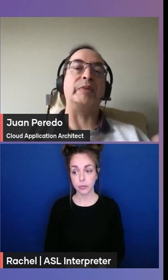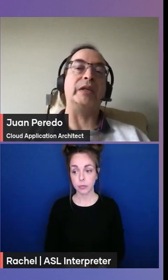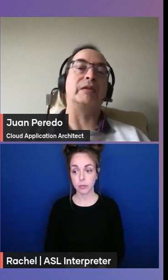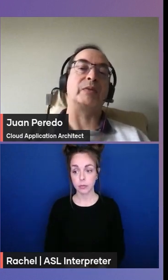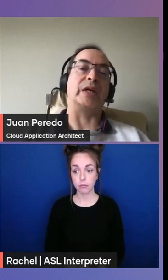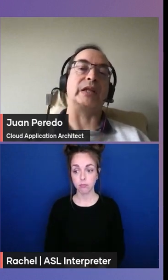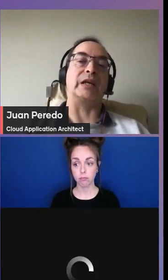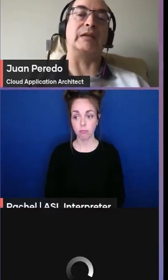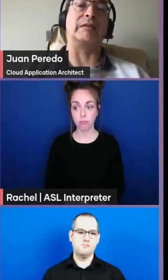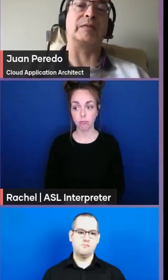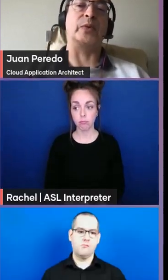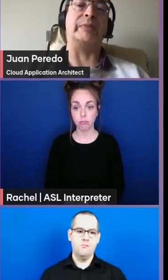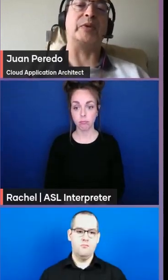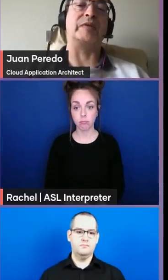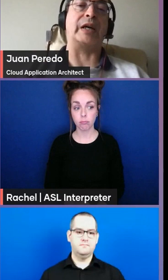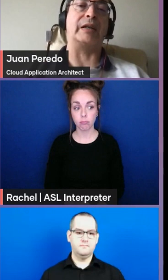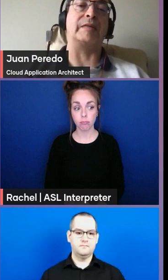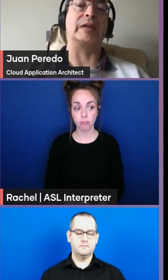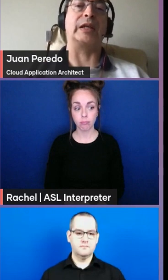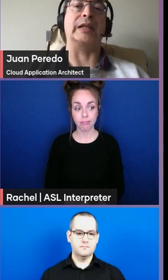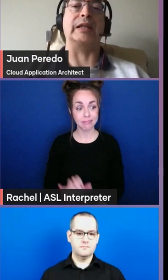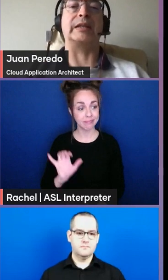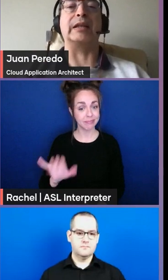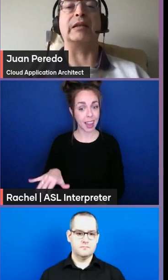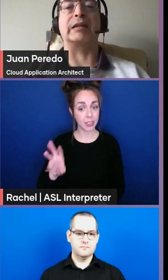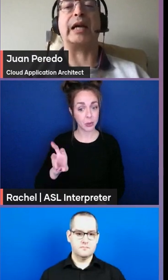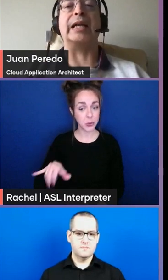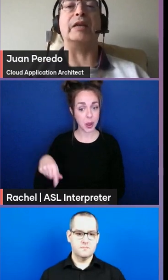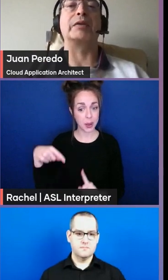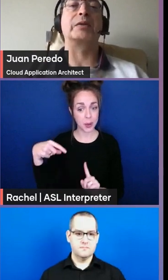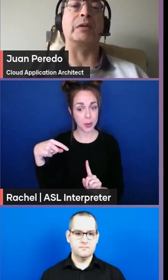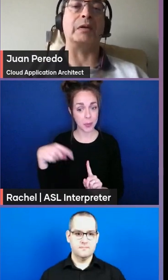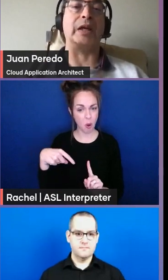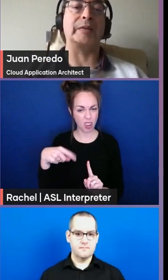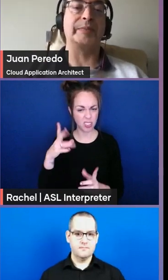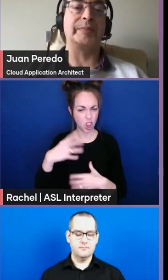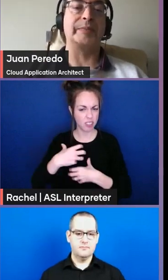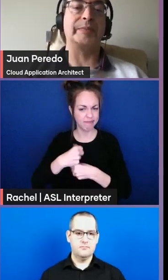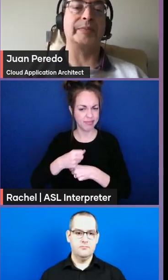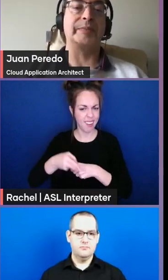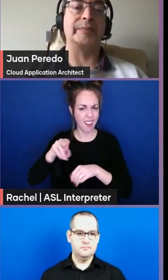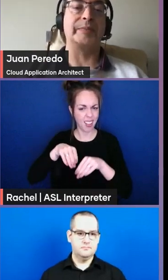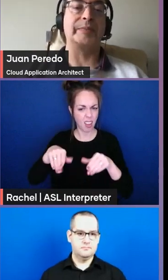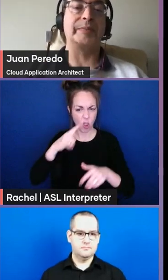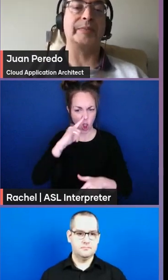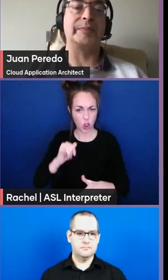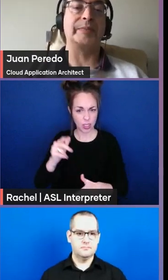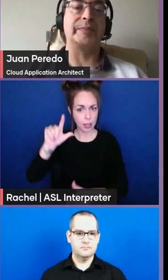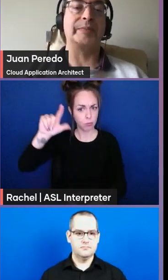would be what a waypoint at a high level could look like.